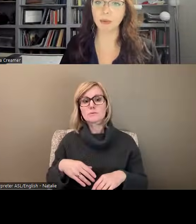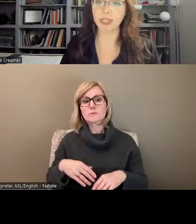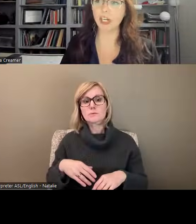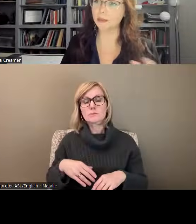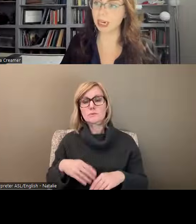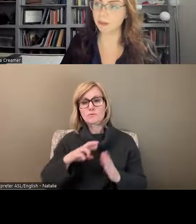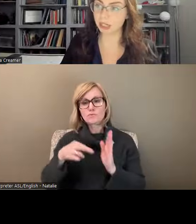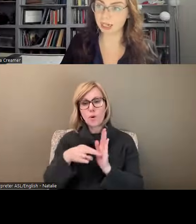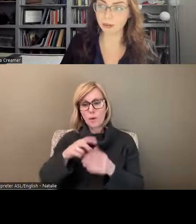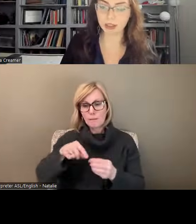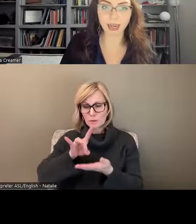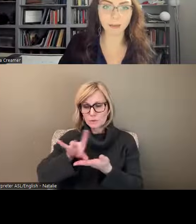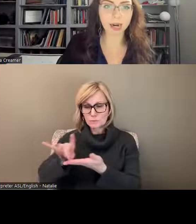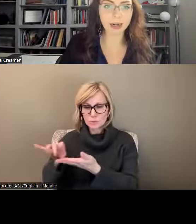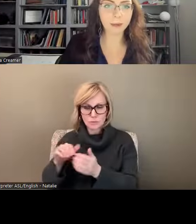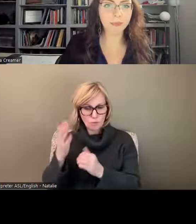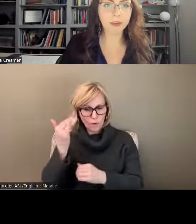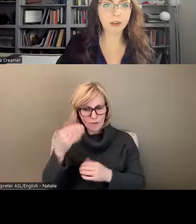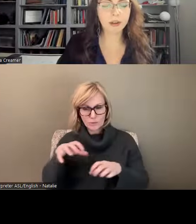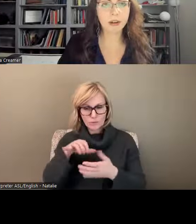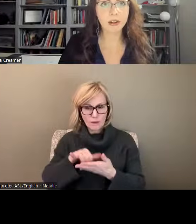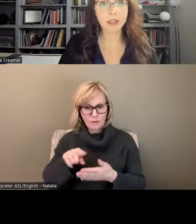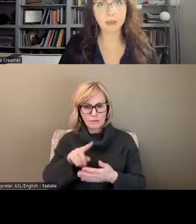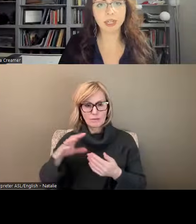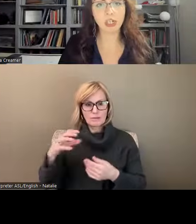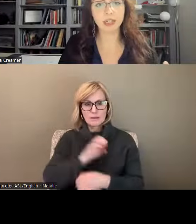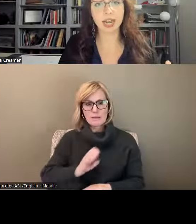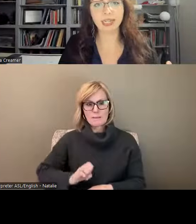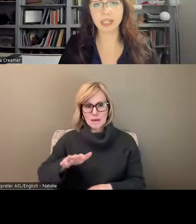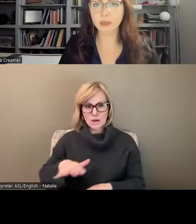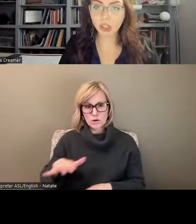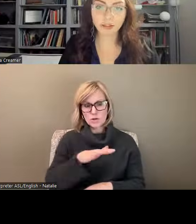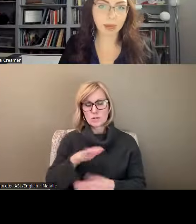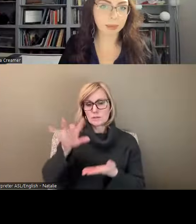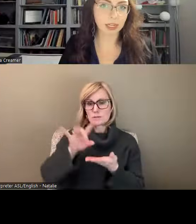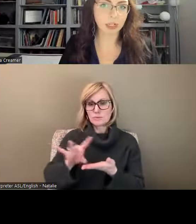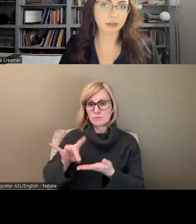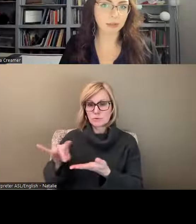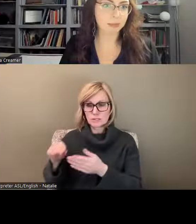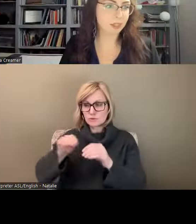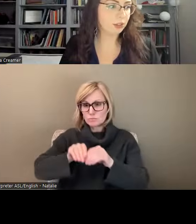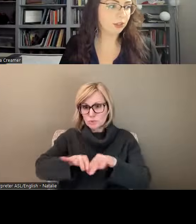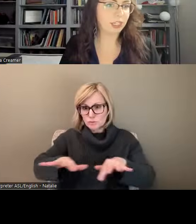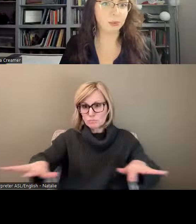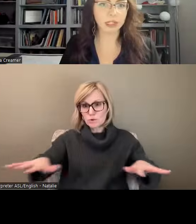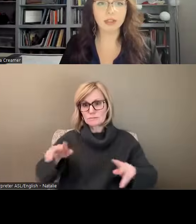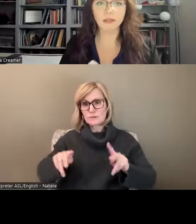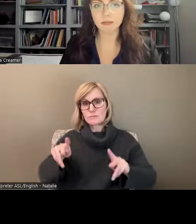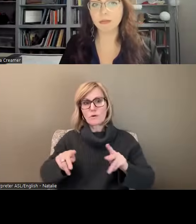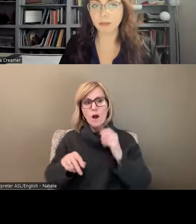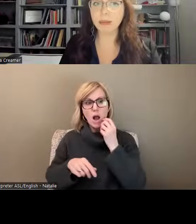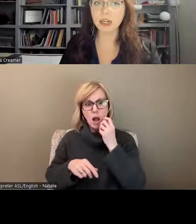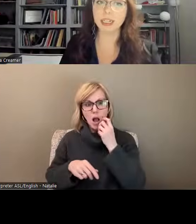that deportation might have played within the empire. Deportation as a dispersion of population from the imperial fringes